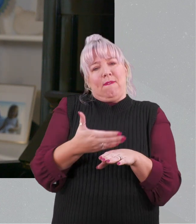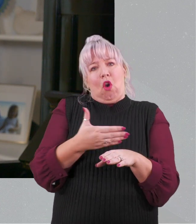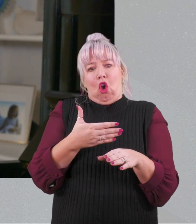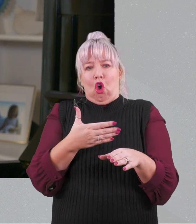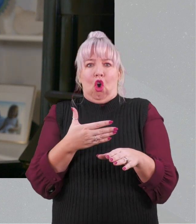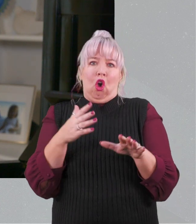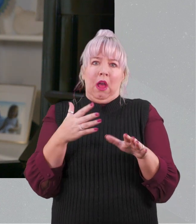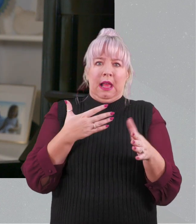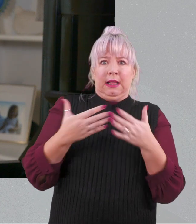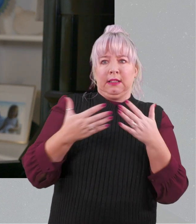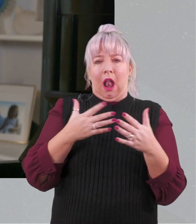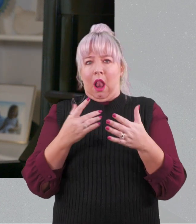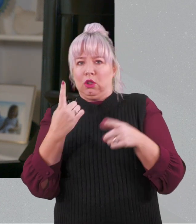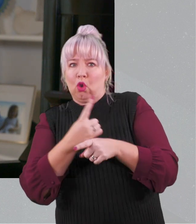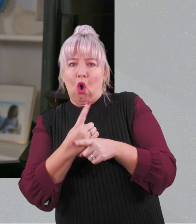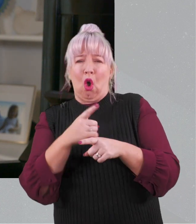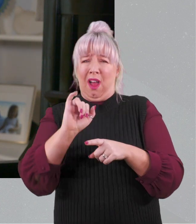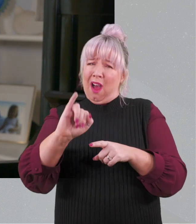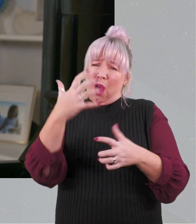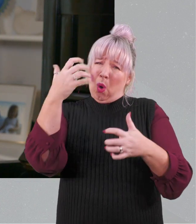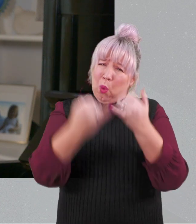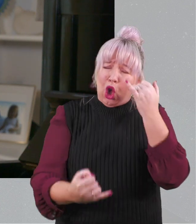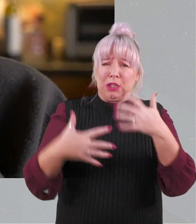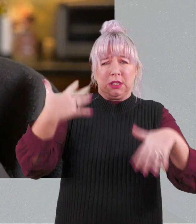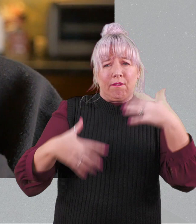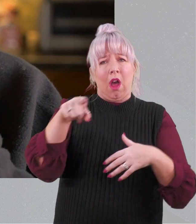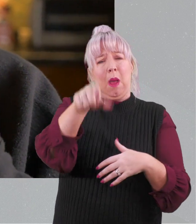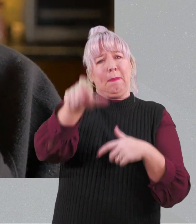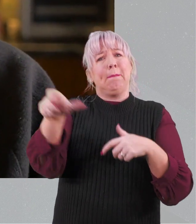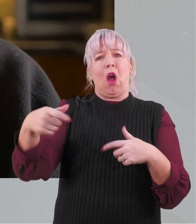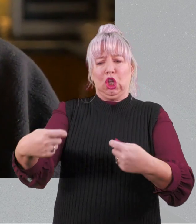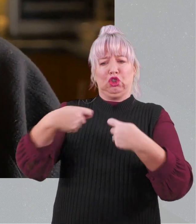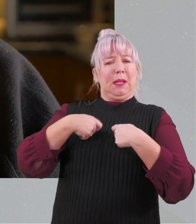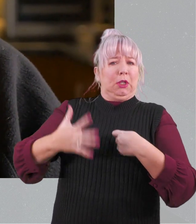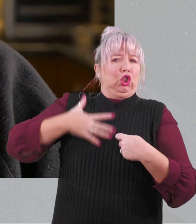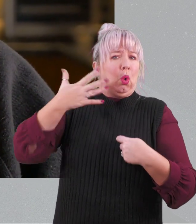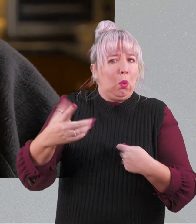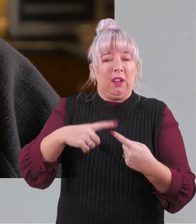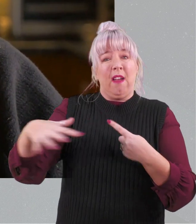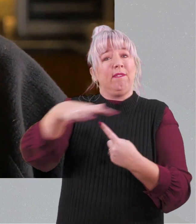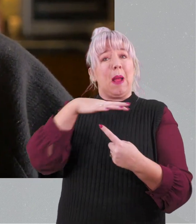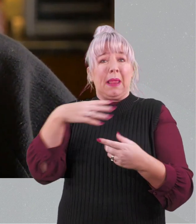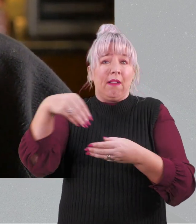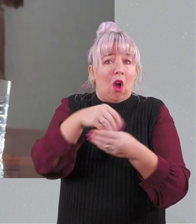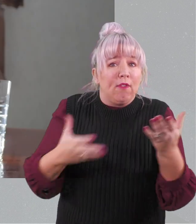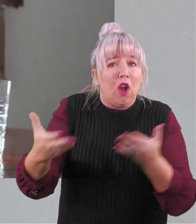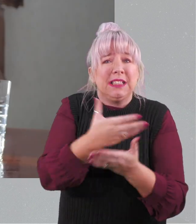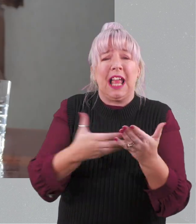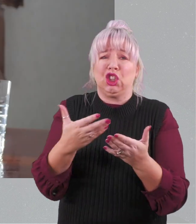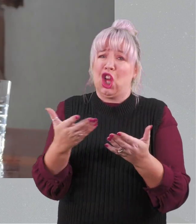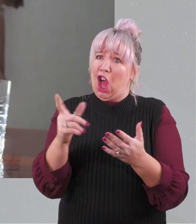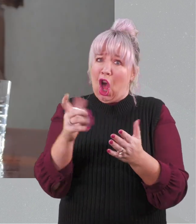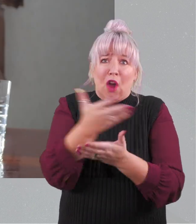moment, the way we're dealing with them is leading to increased suffering. People are having treatments they don't wish to have, families are